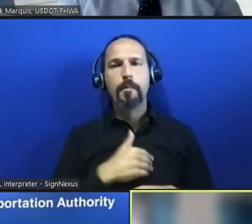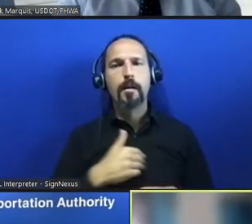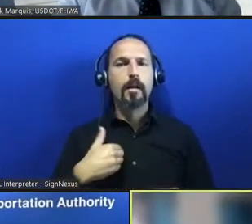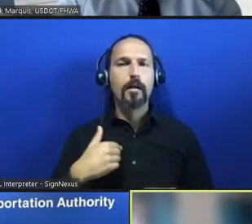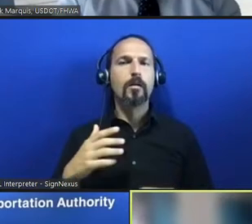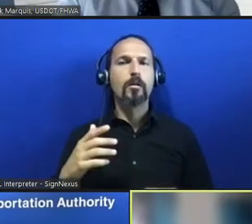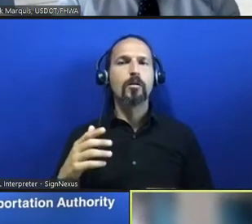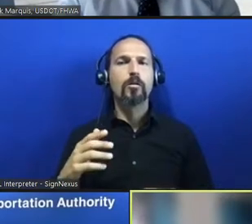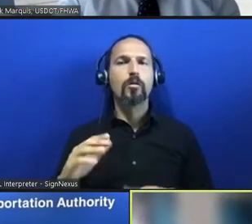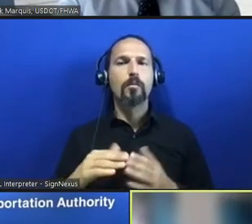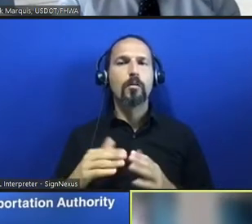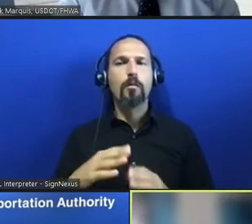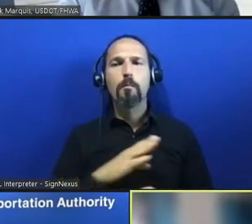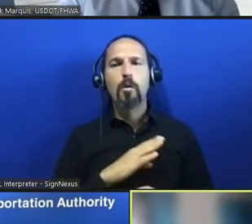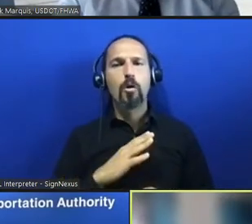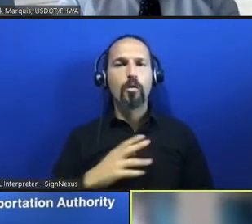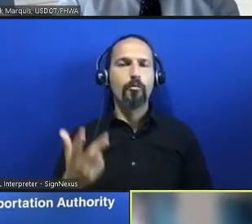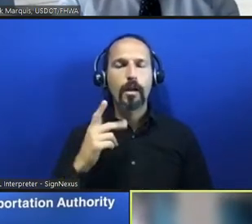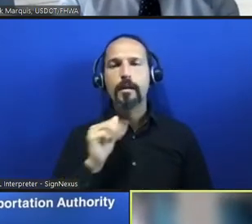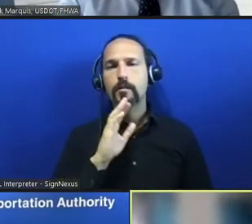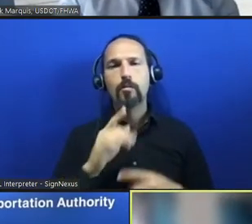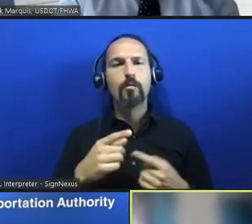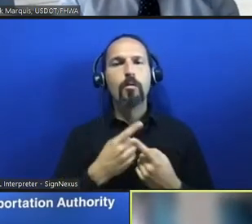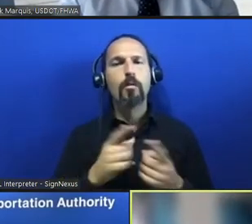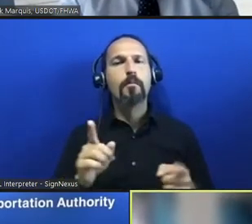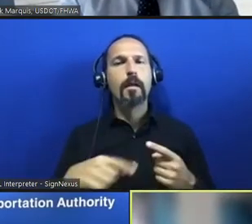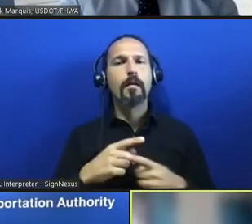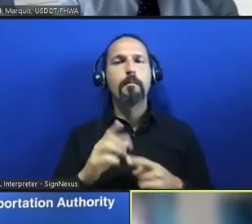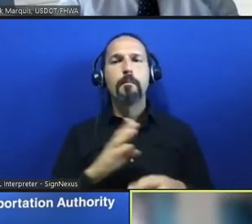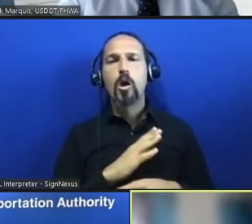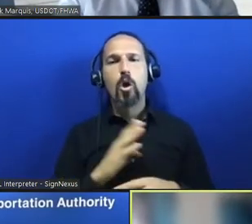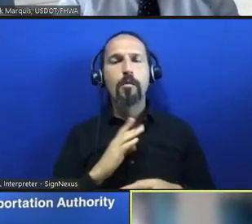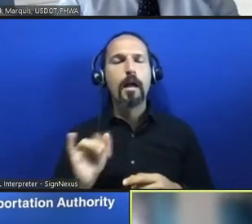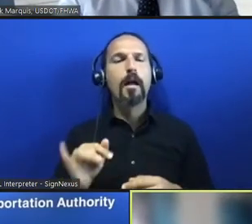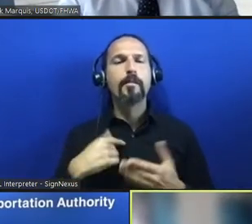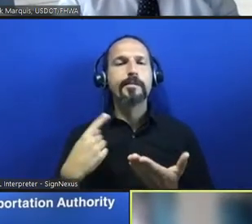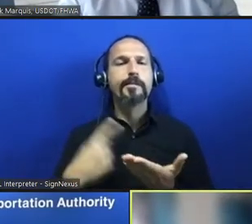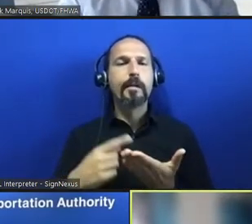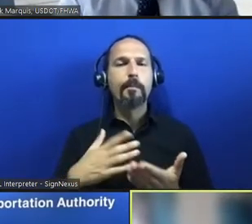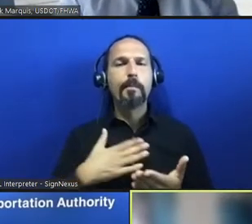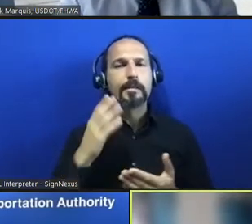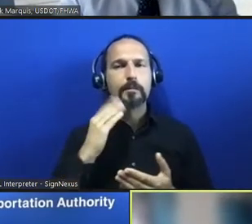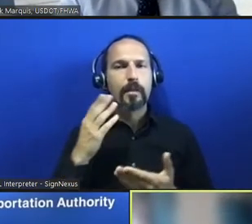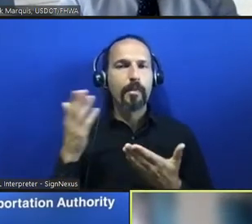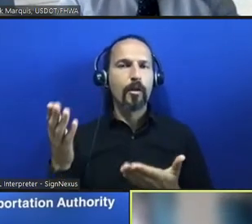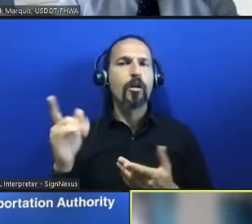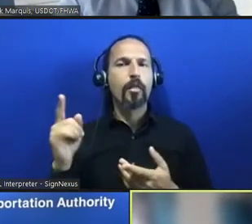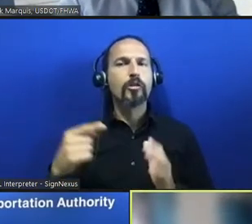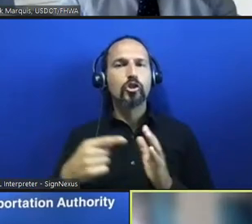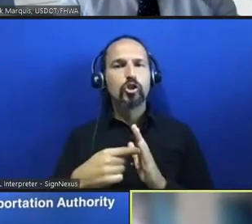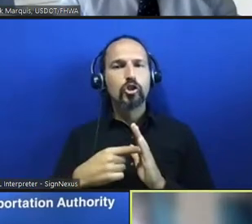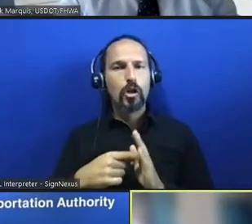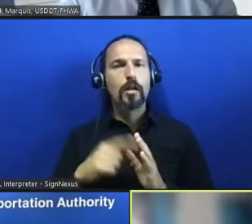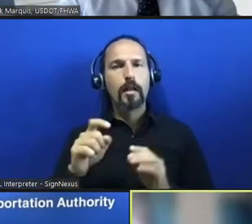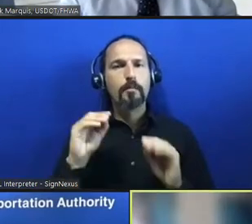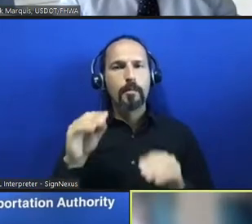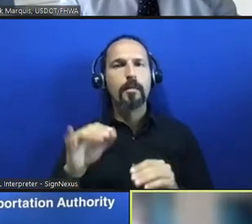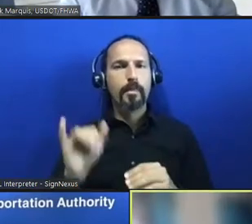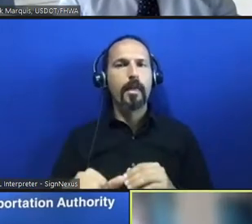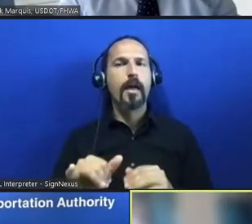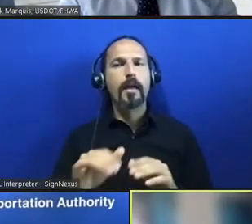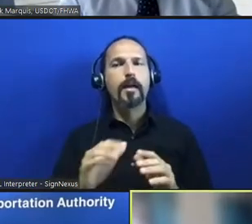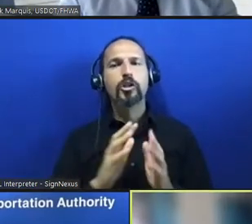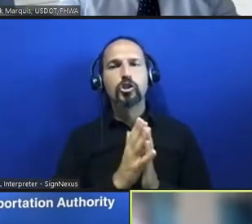three I'm not here speaking on behalf of the community board but I want to speak to my experience there which has shown me that we need to implement congestion